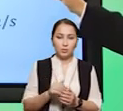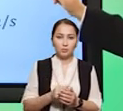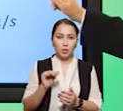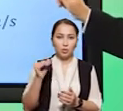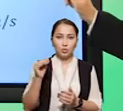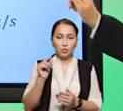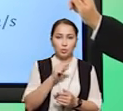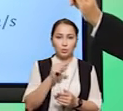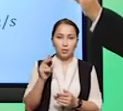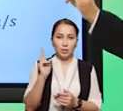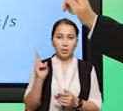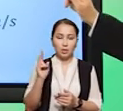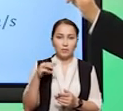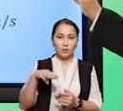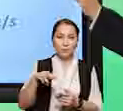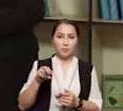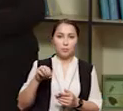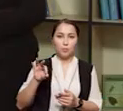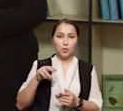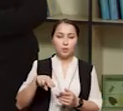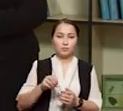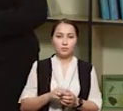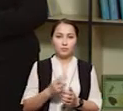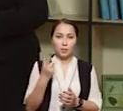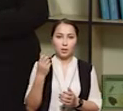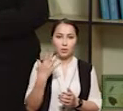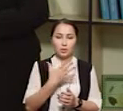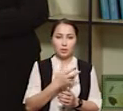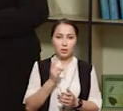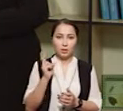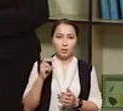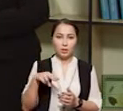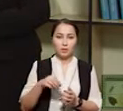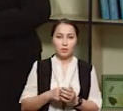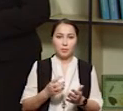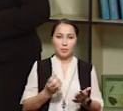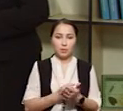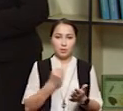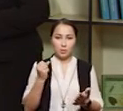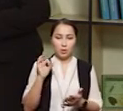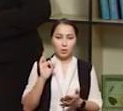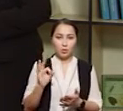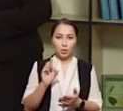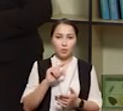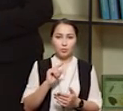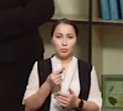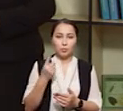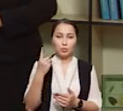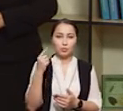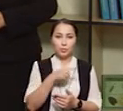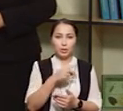joule taqsim Kelvin mol ko'paytiriladi 250 Kelvinga chiqqan natijani